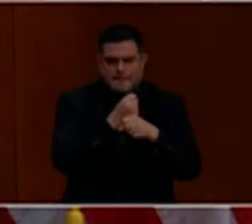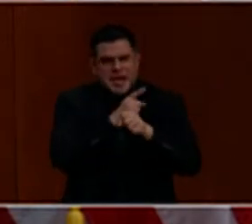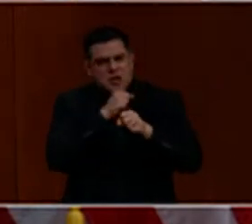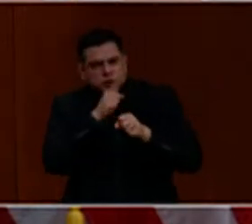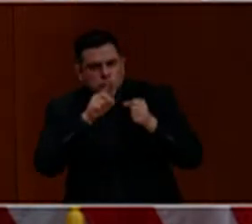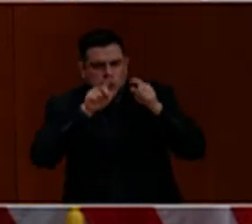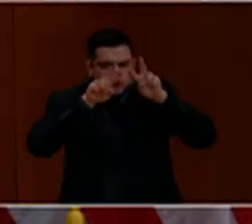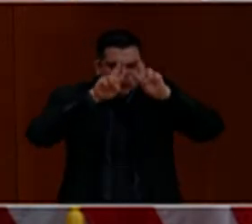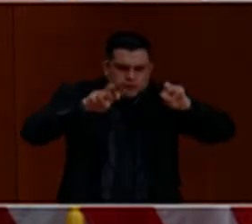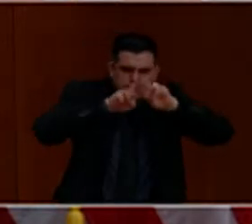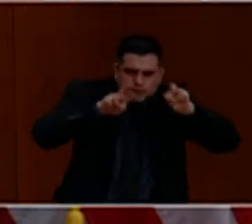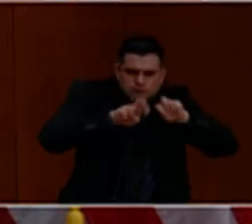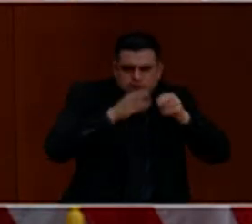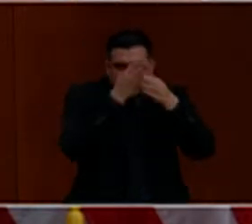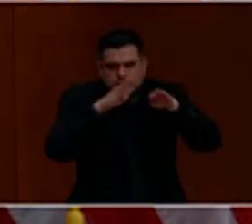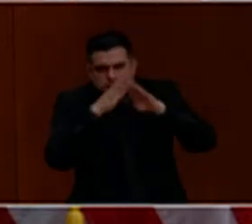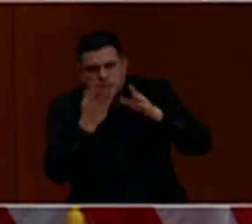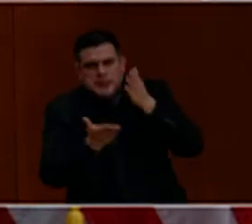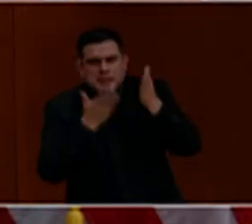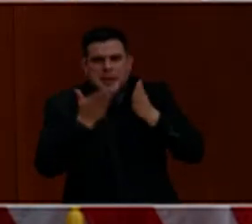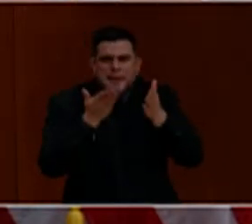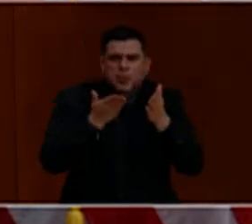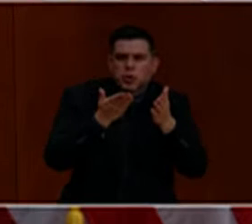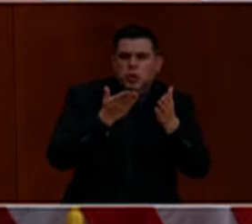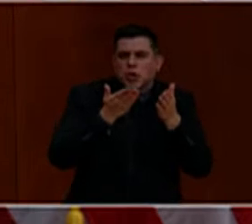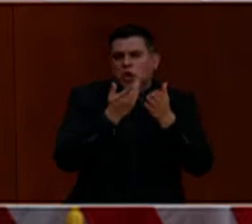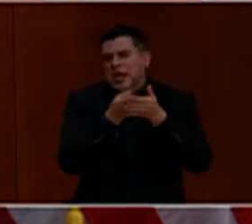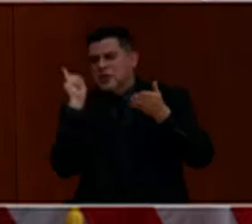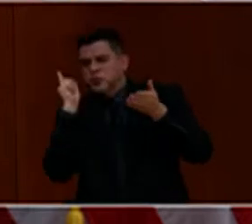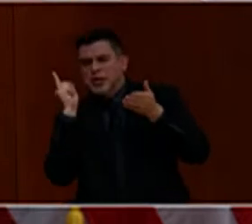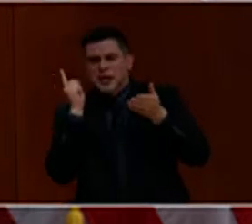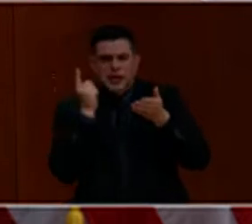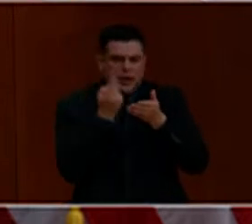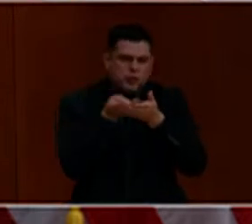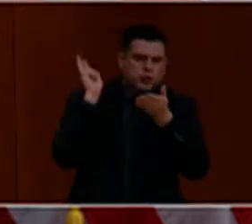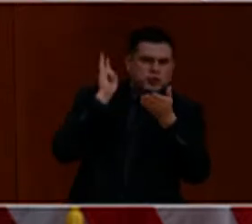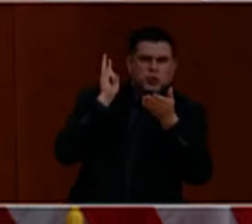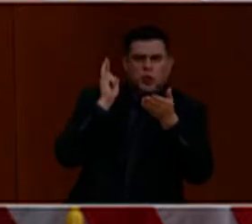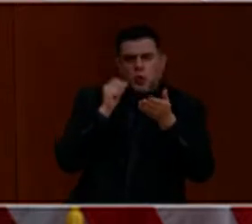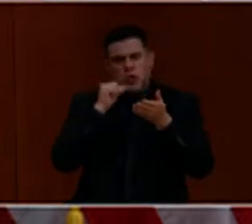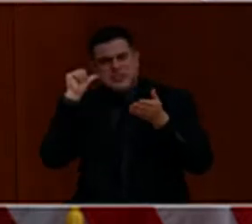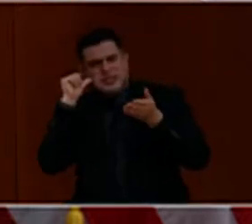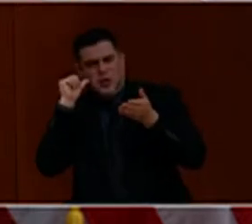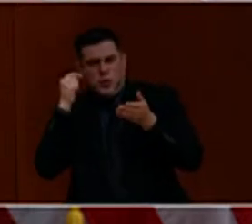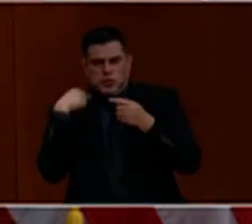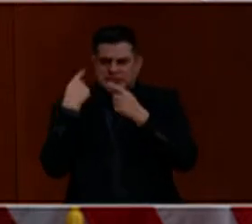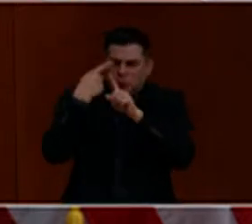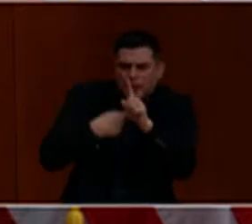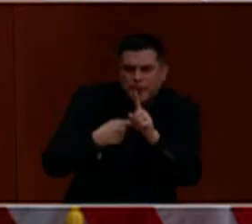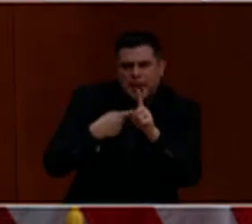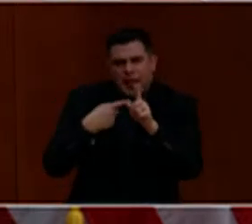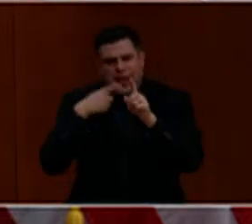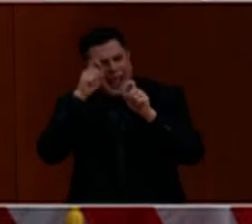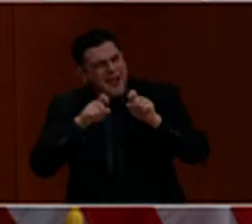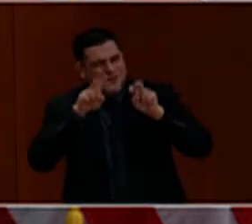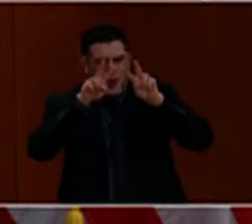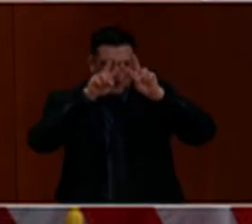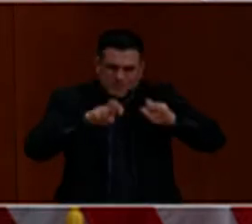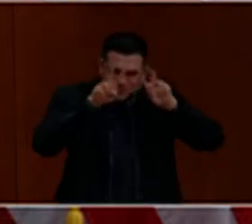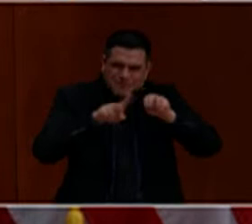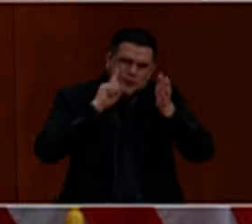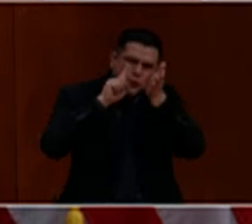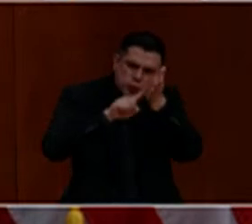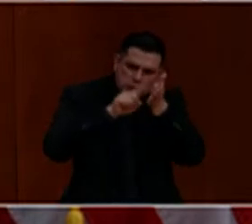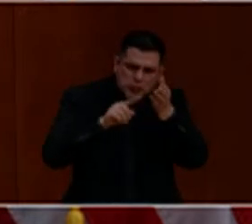us a good indication of the facts on the ground or actual trends. We had a new private lab that had kind of just come online